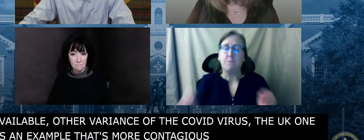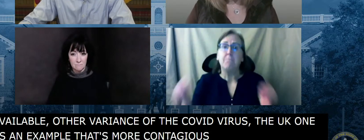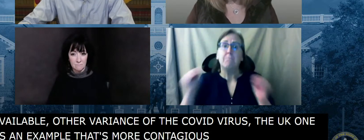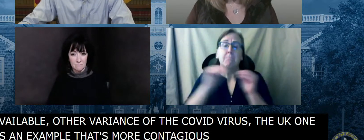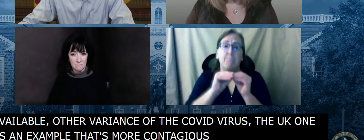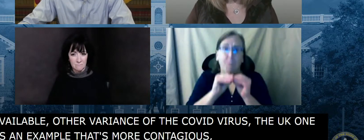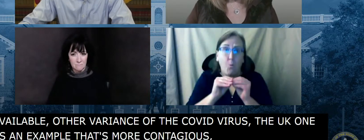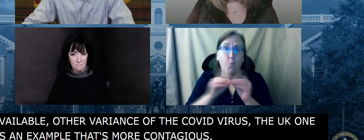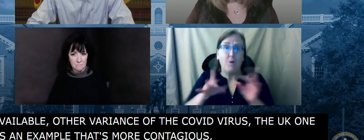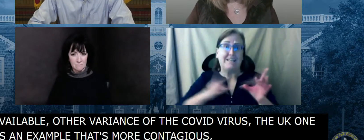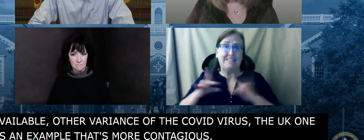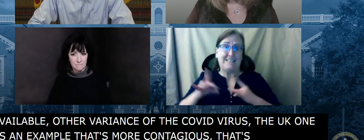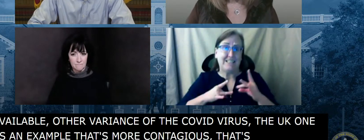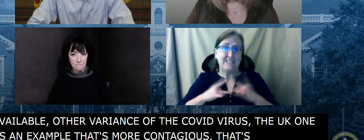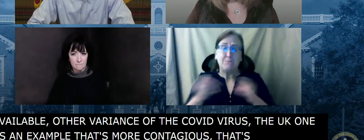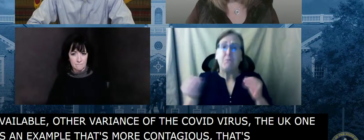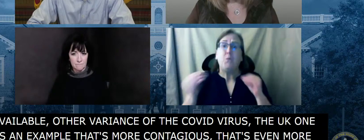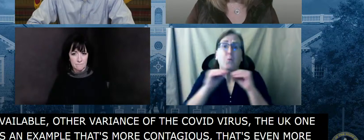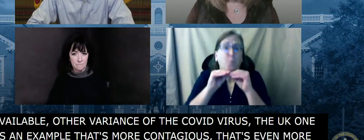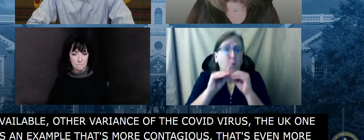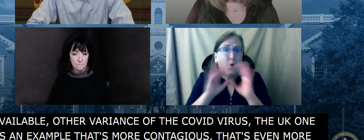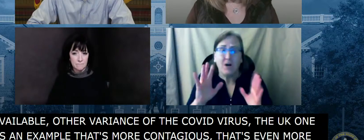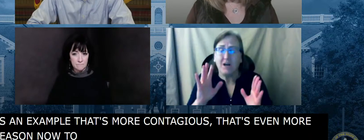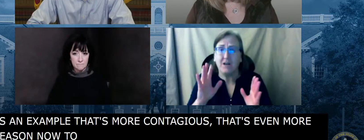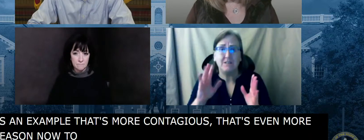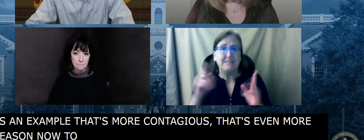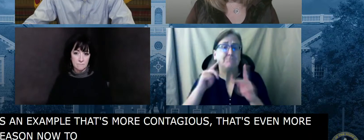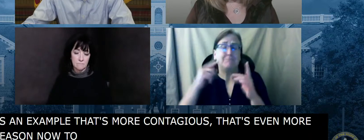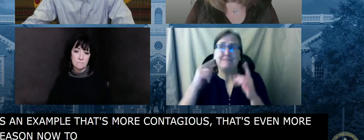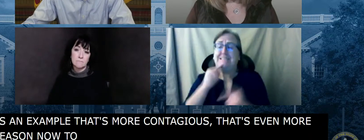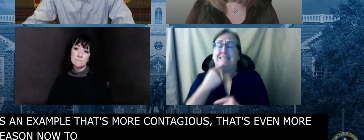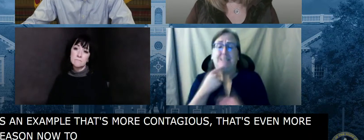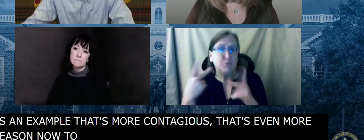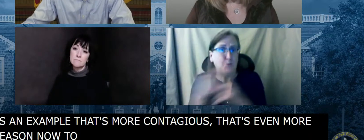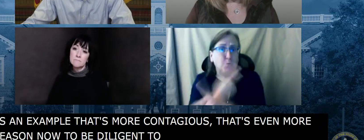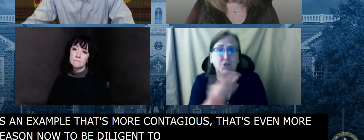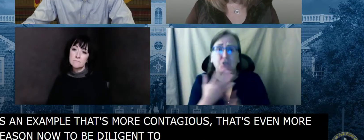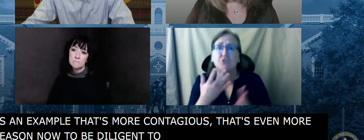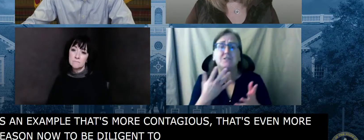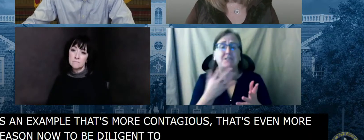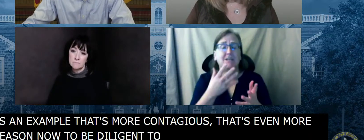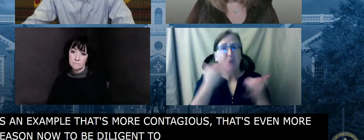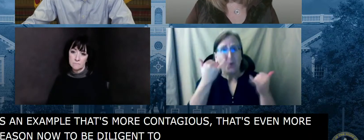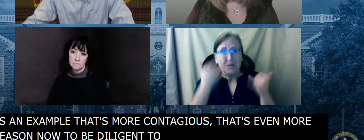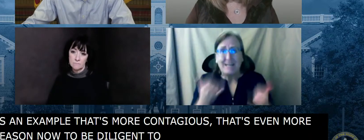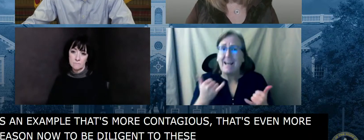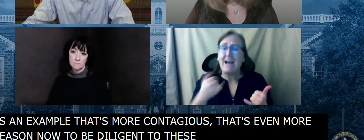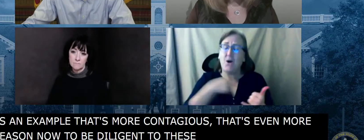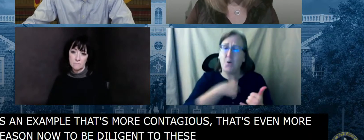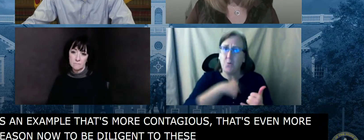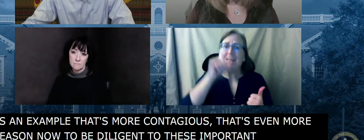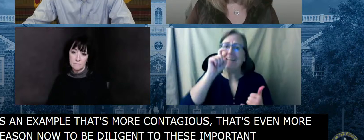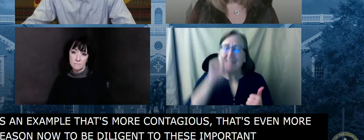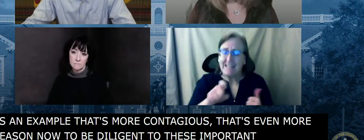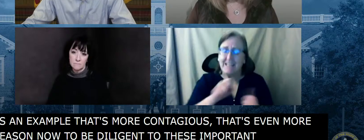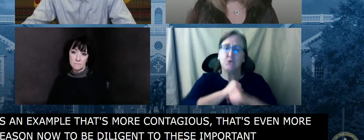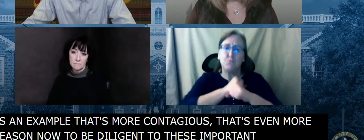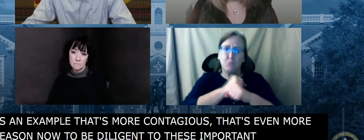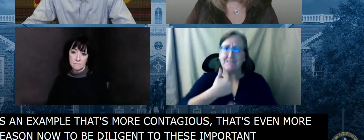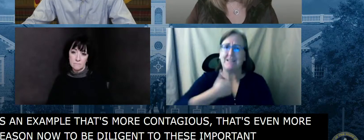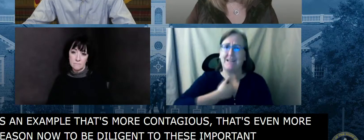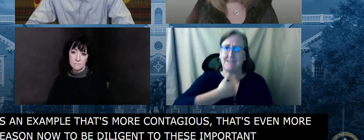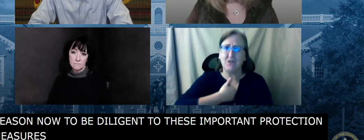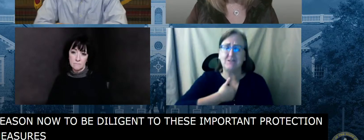more reason now to be diligent to these important protection measures, especially face